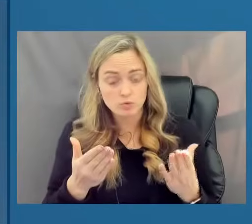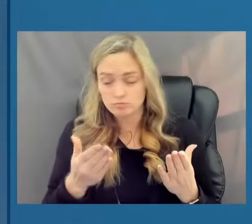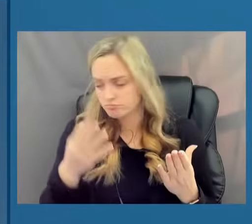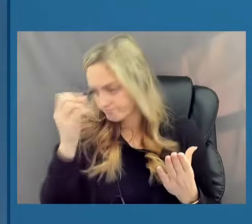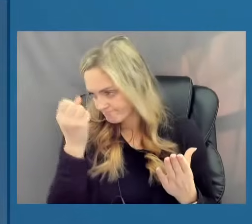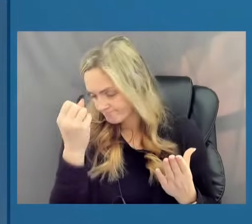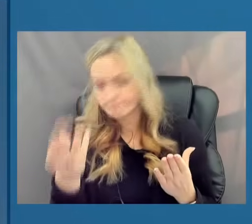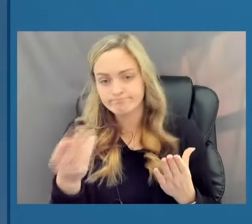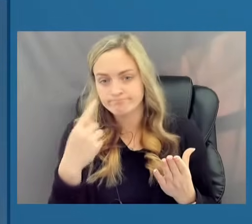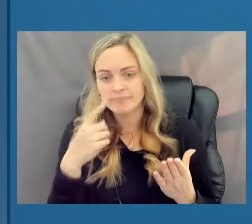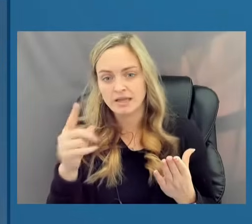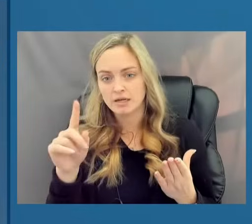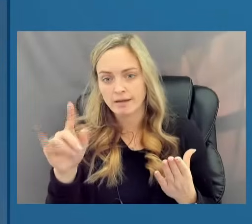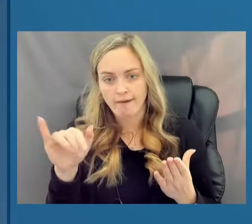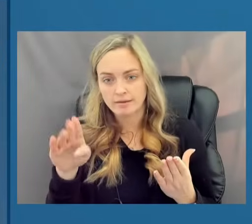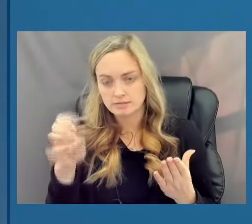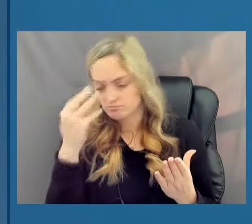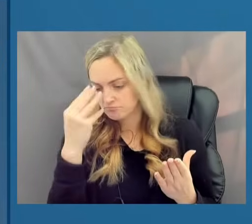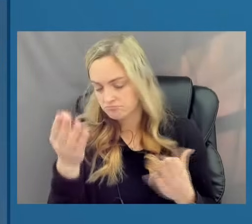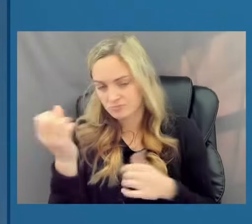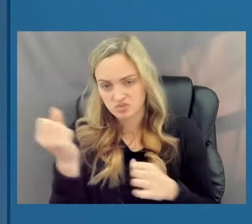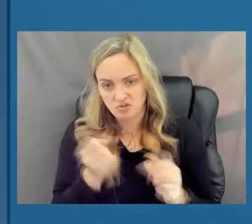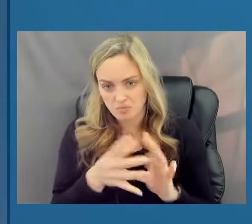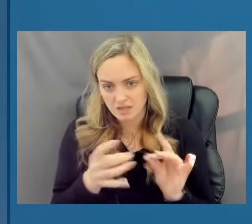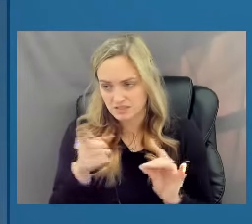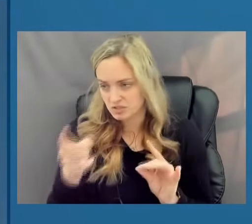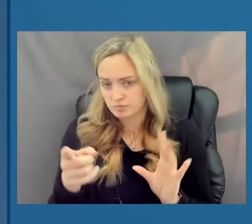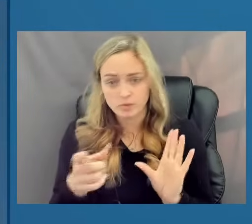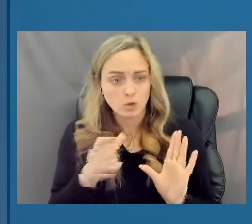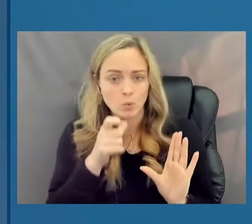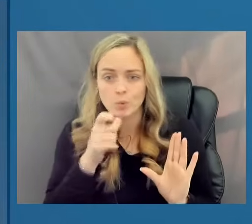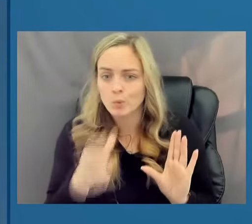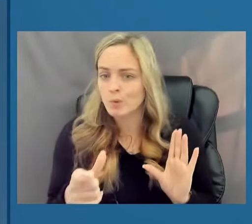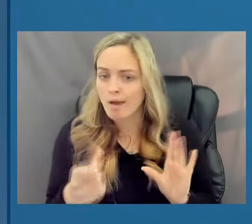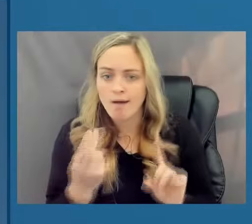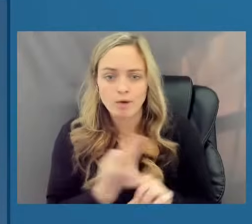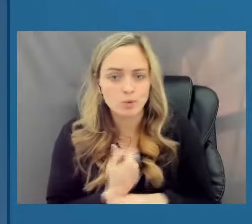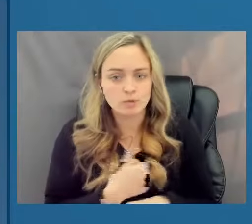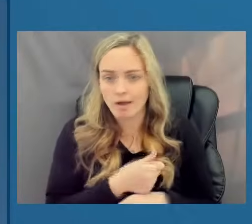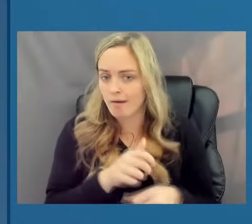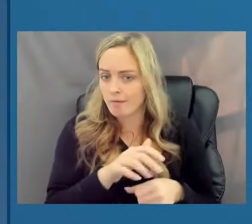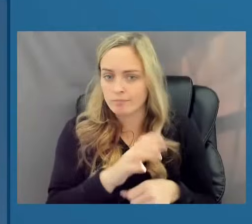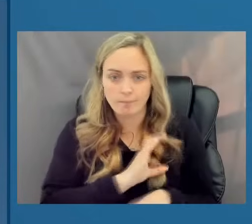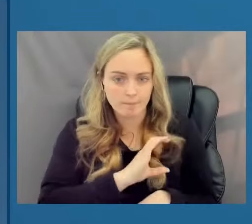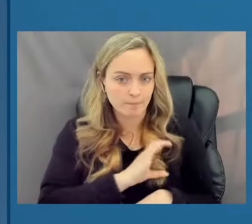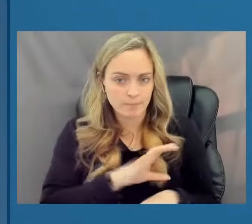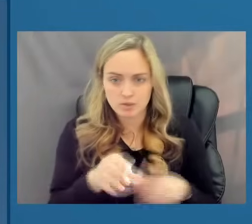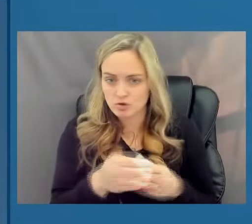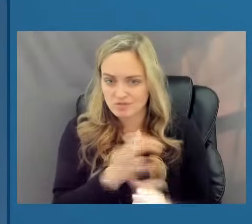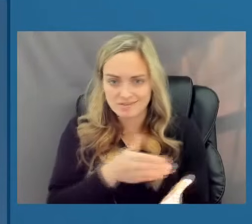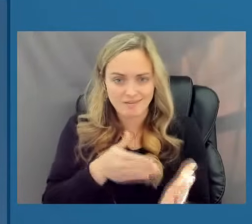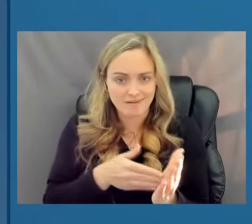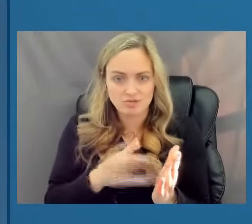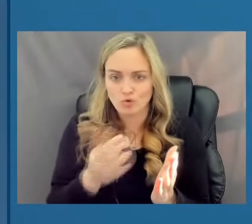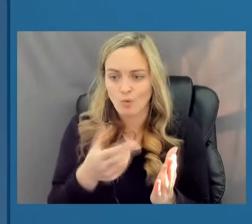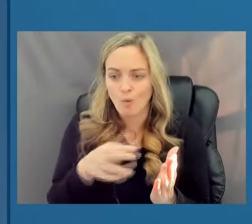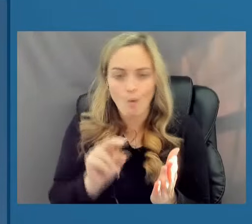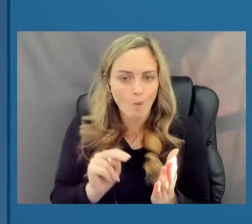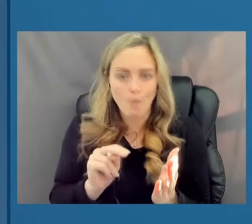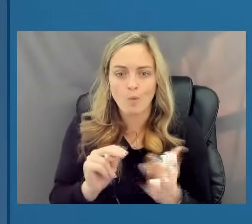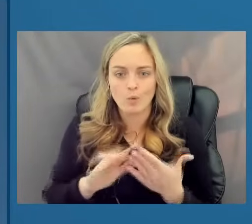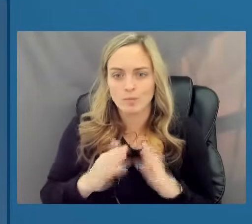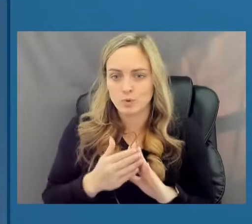to ICE. You will not weaponize local police officers against their own communities in the state of New